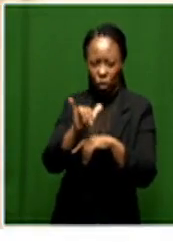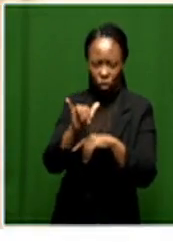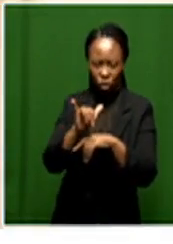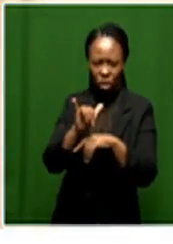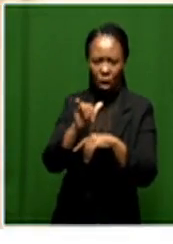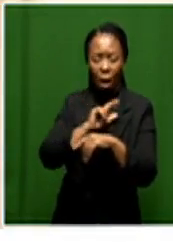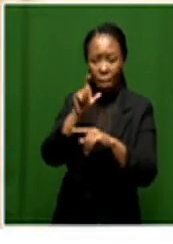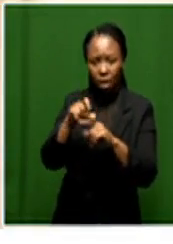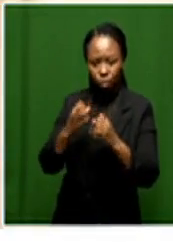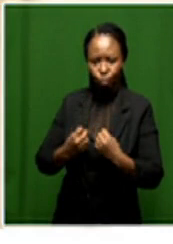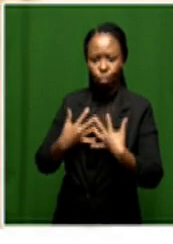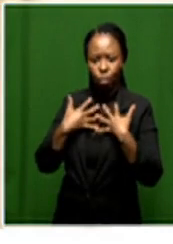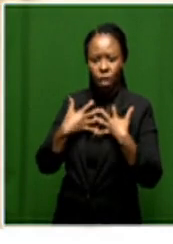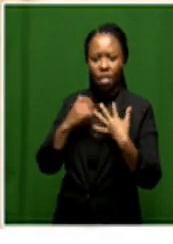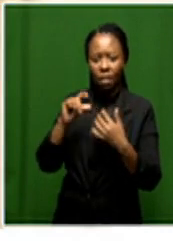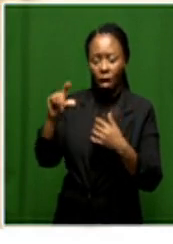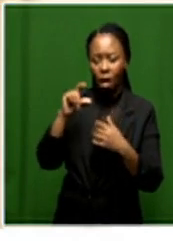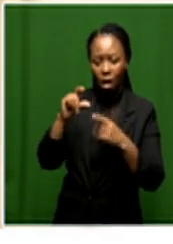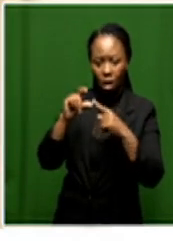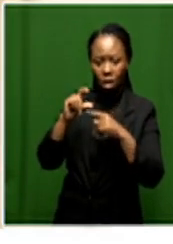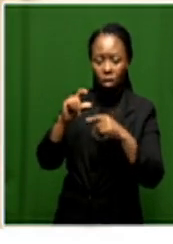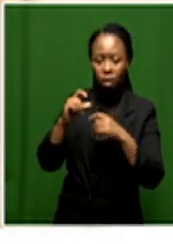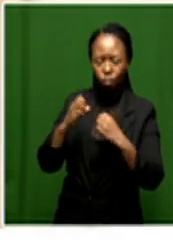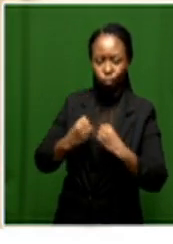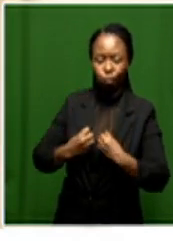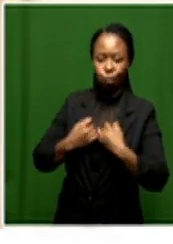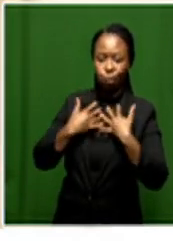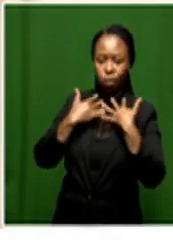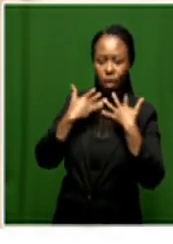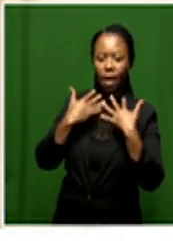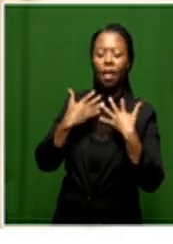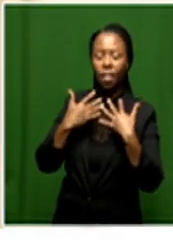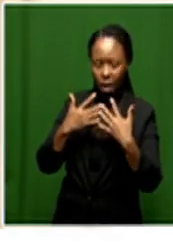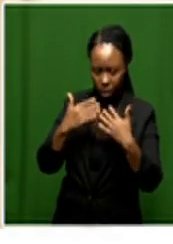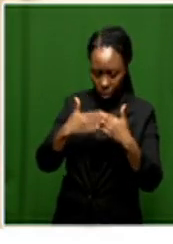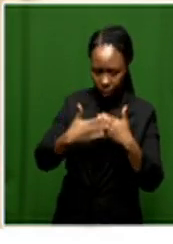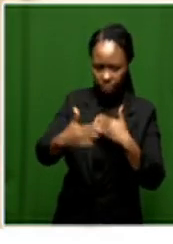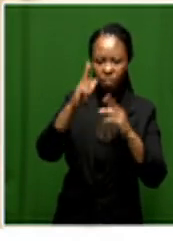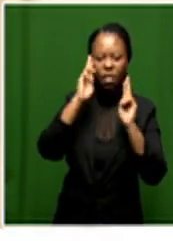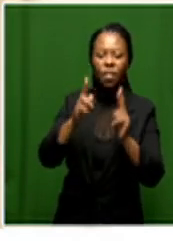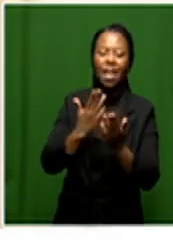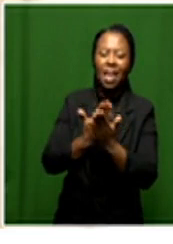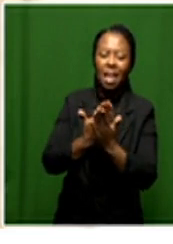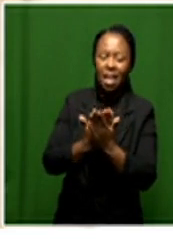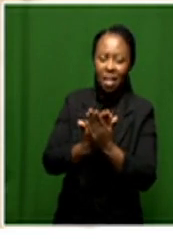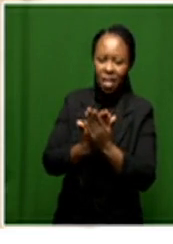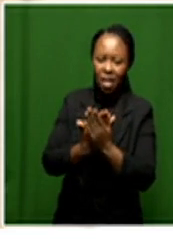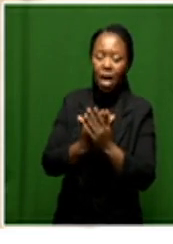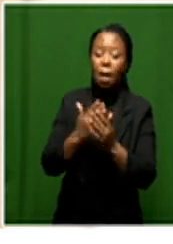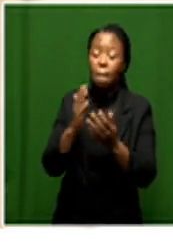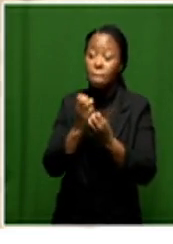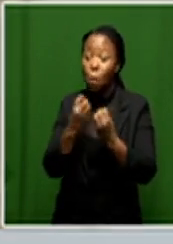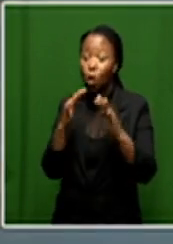get massive doses, it is fatal. And most of the time people do recover